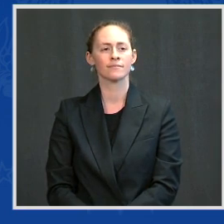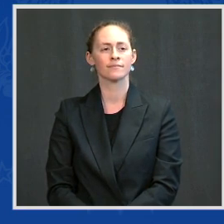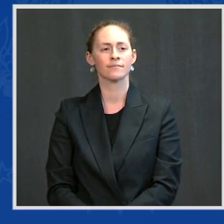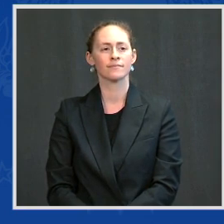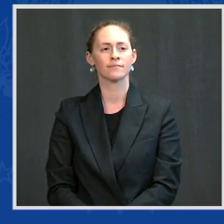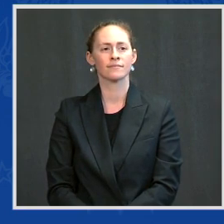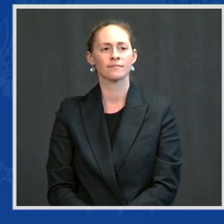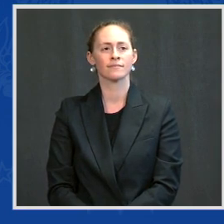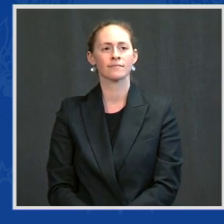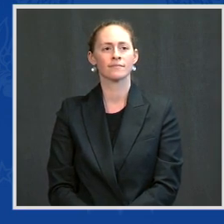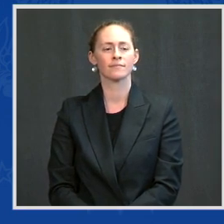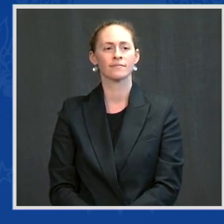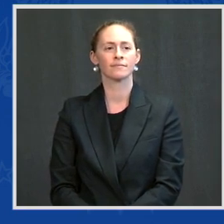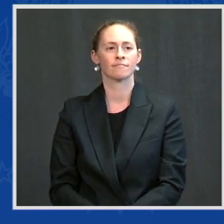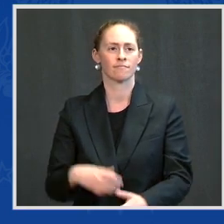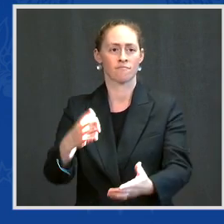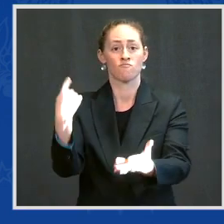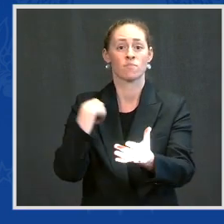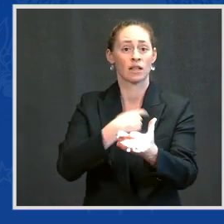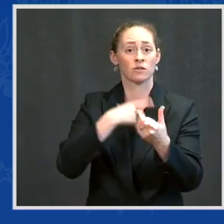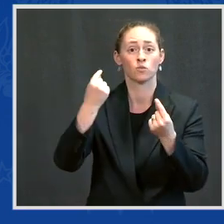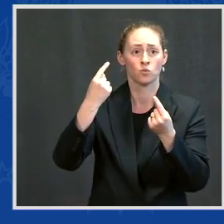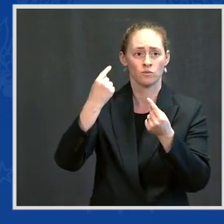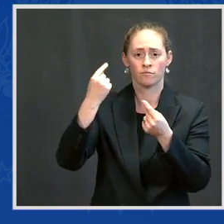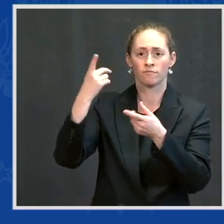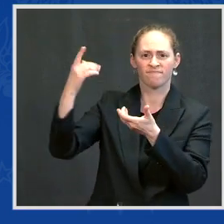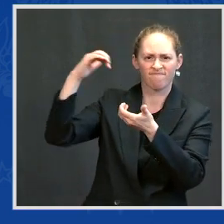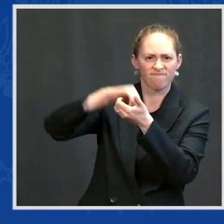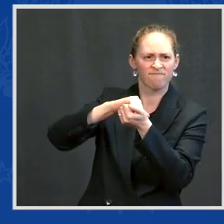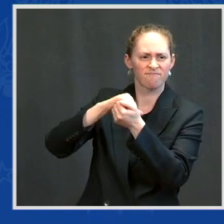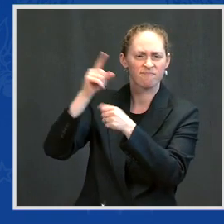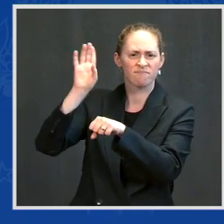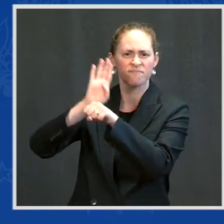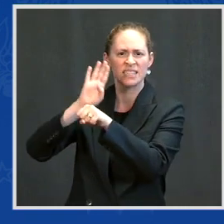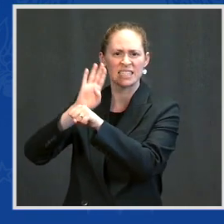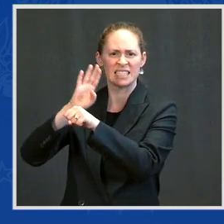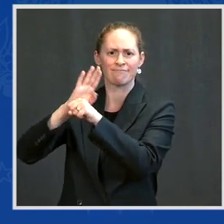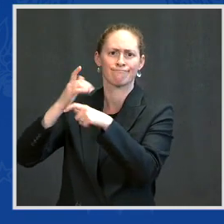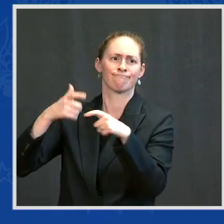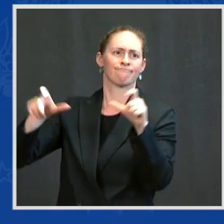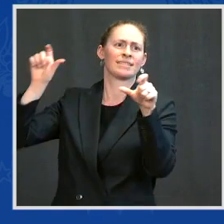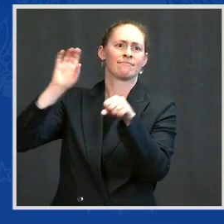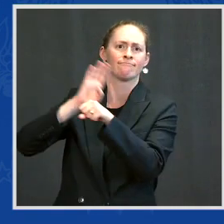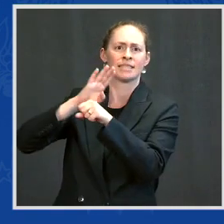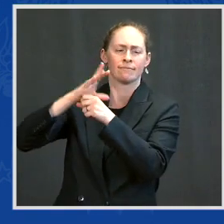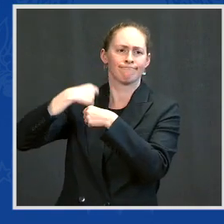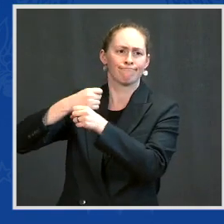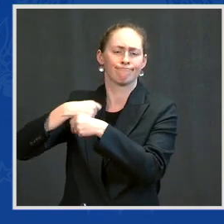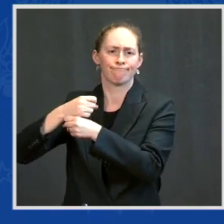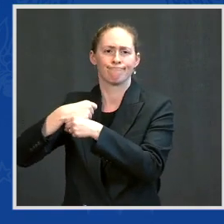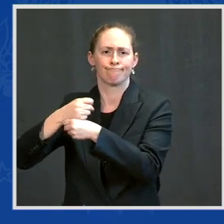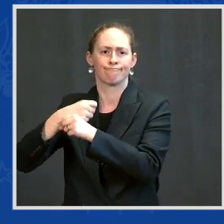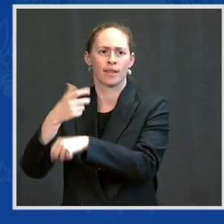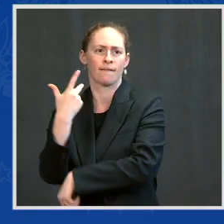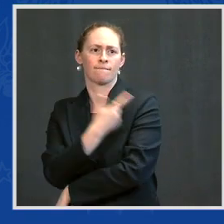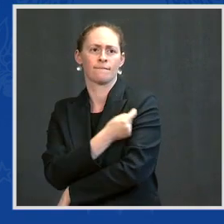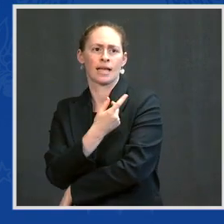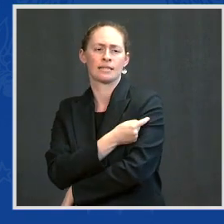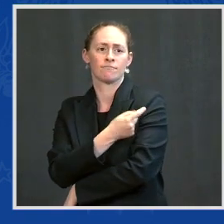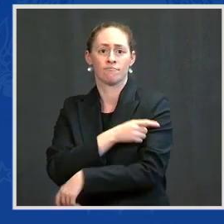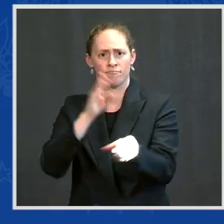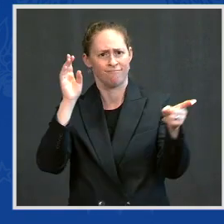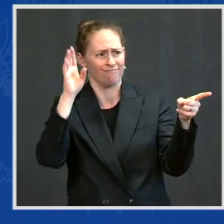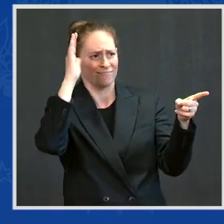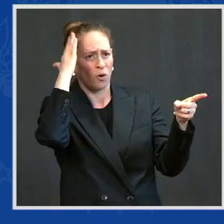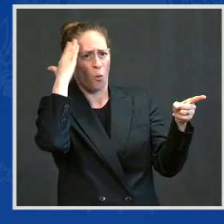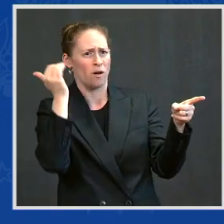in the United States, and where Korea is incredibly sophisticated, and with the help of that particular